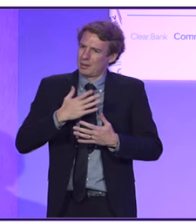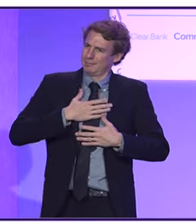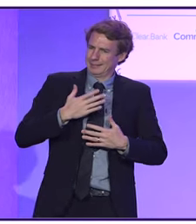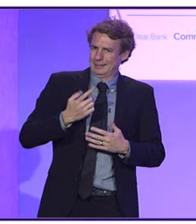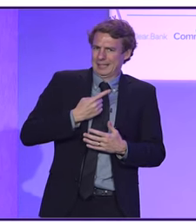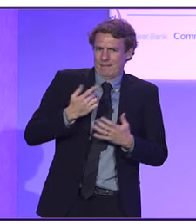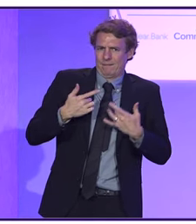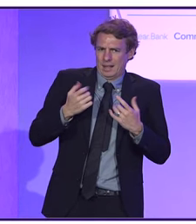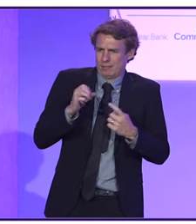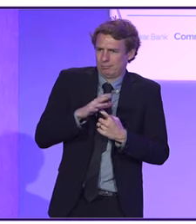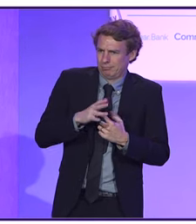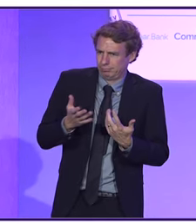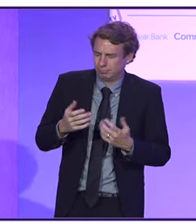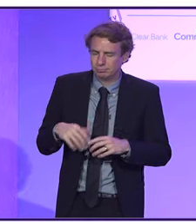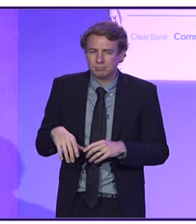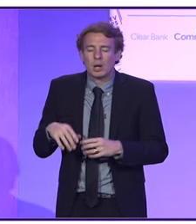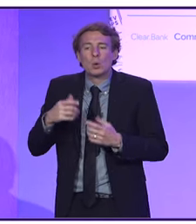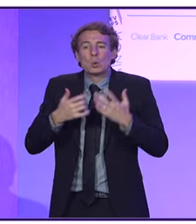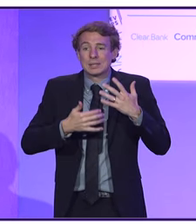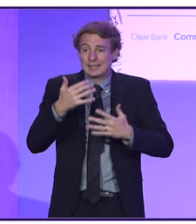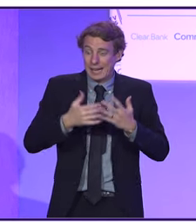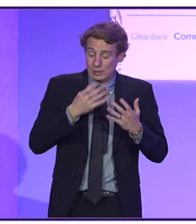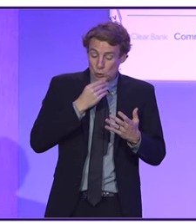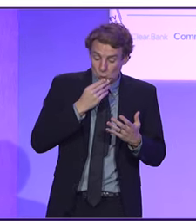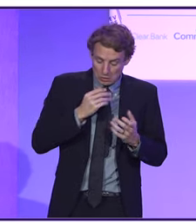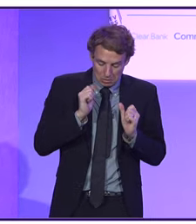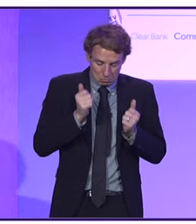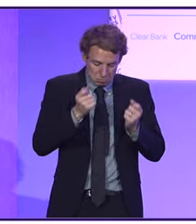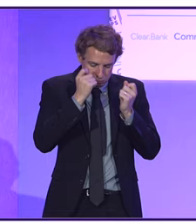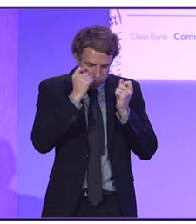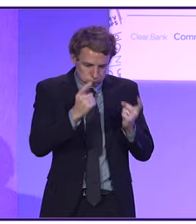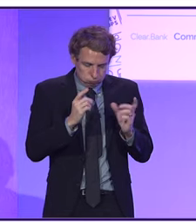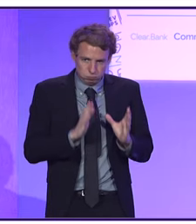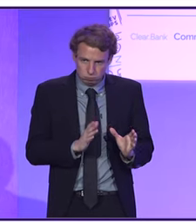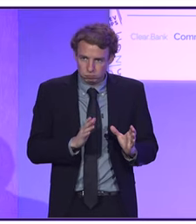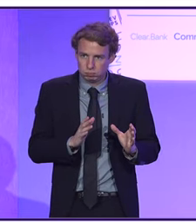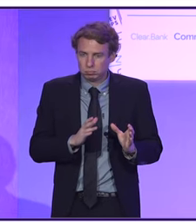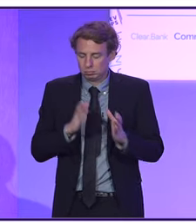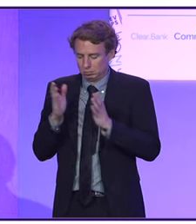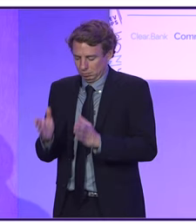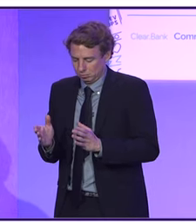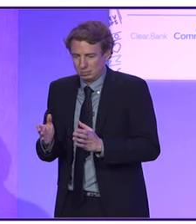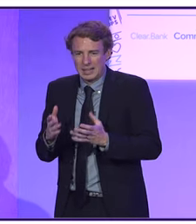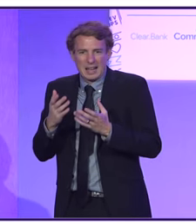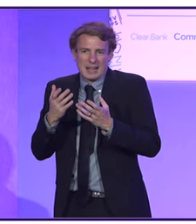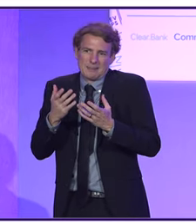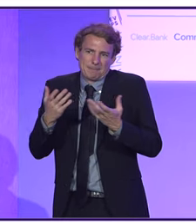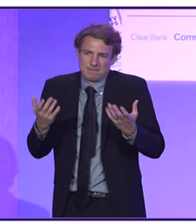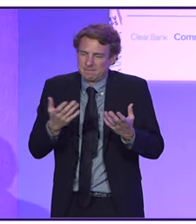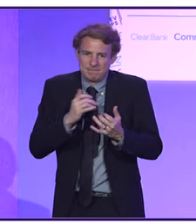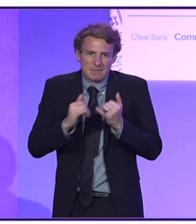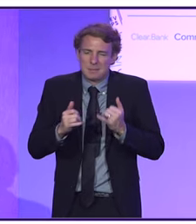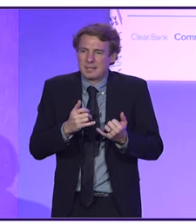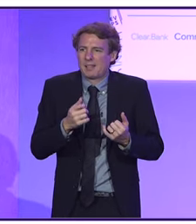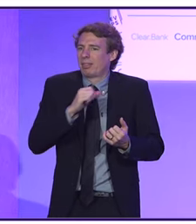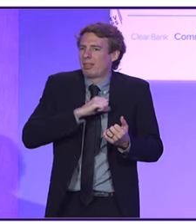happen when people understand their data usage is that they go, okay, we've got these 1,000 different ways in which the data is used. What do we do